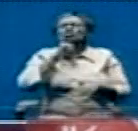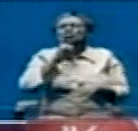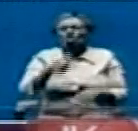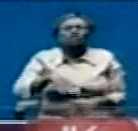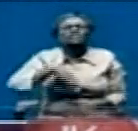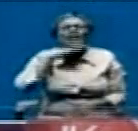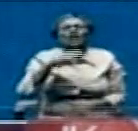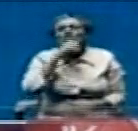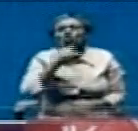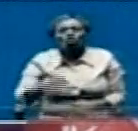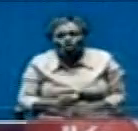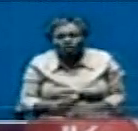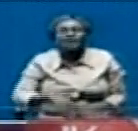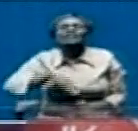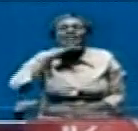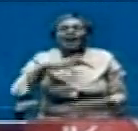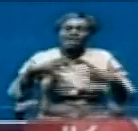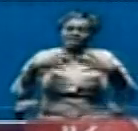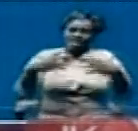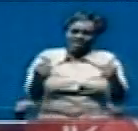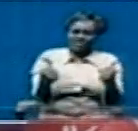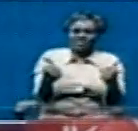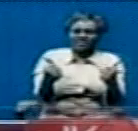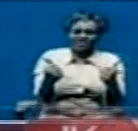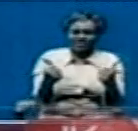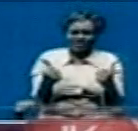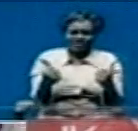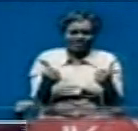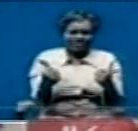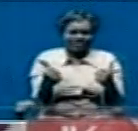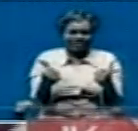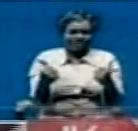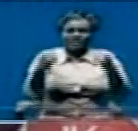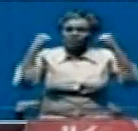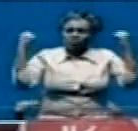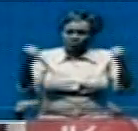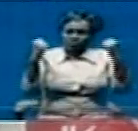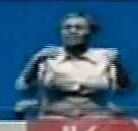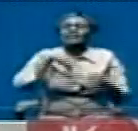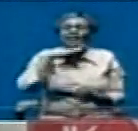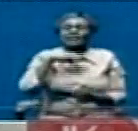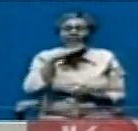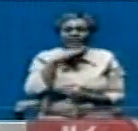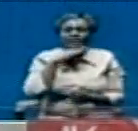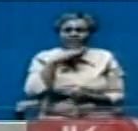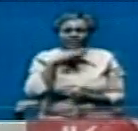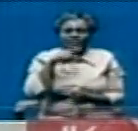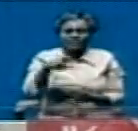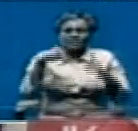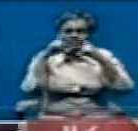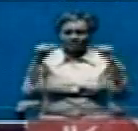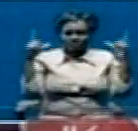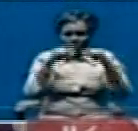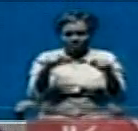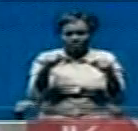old, die empty. As a matter of fact, one of the greatest statements I ever heard about dying is this statement.